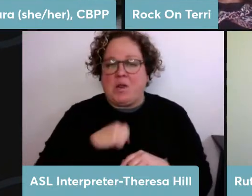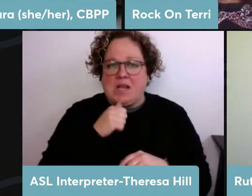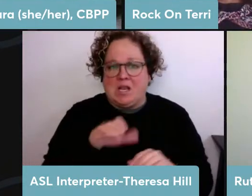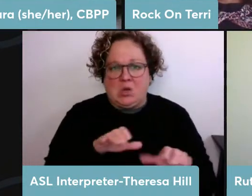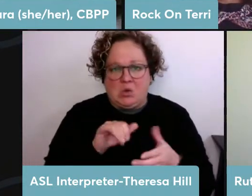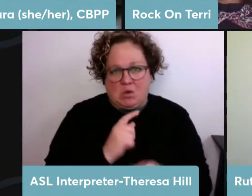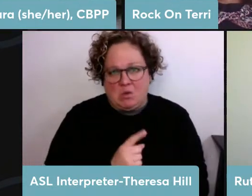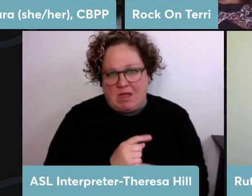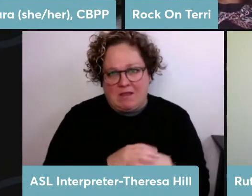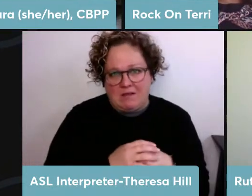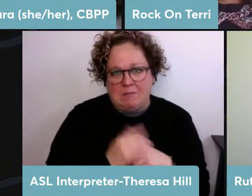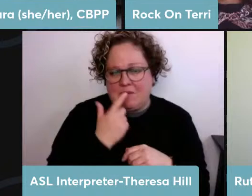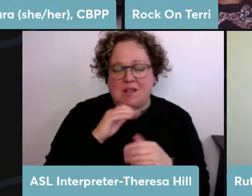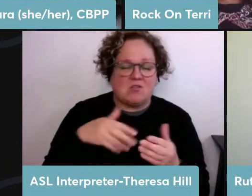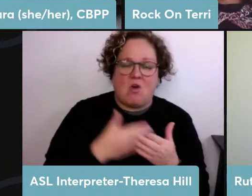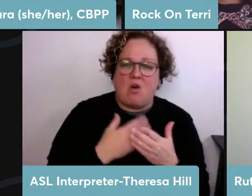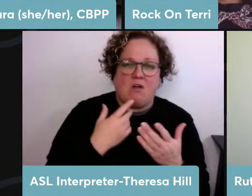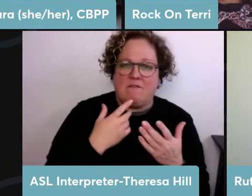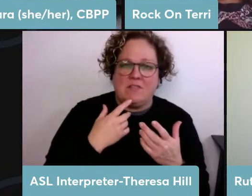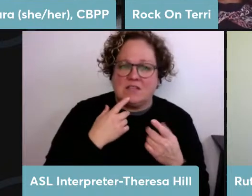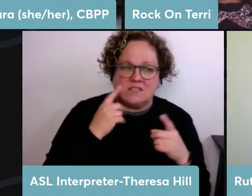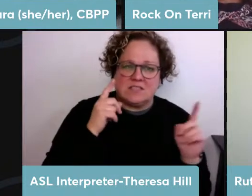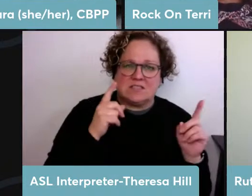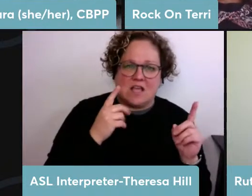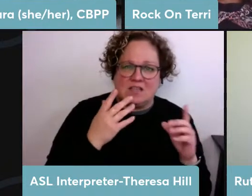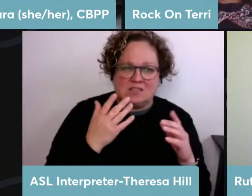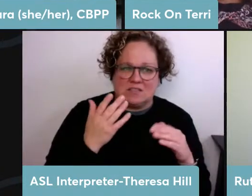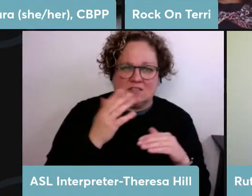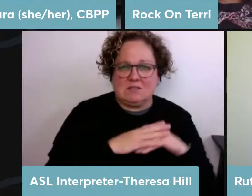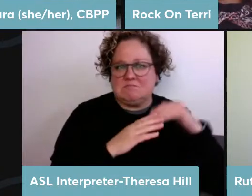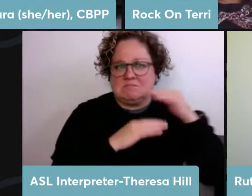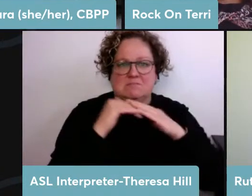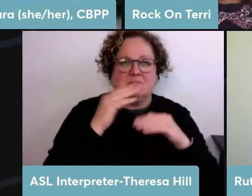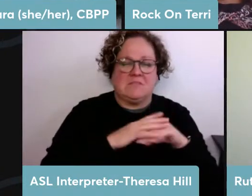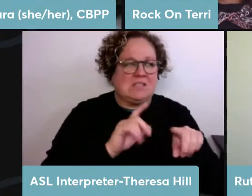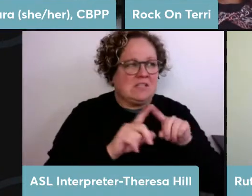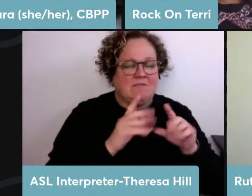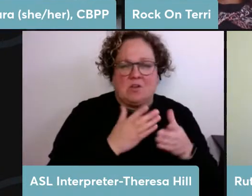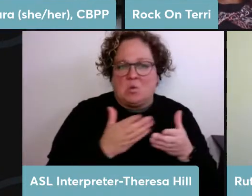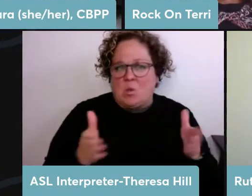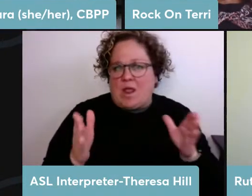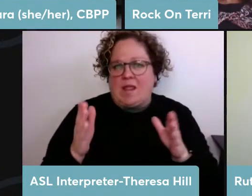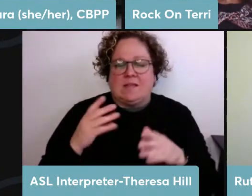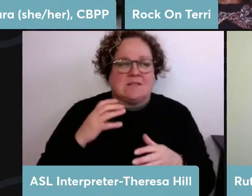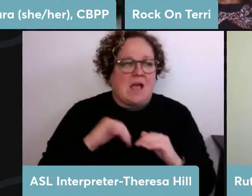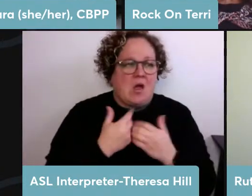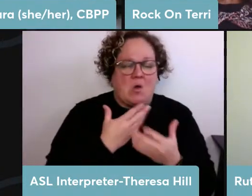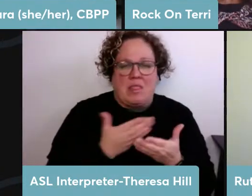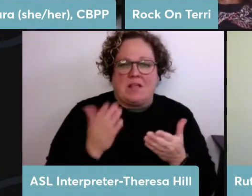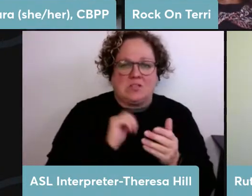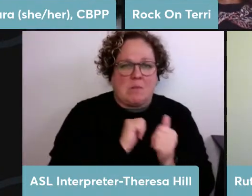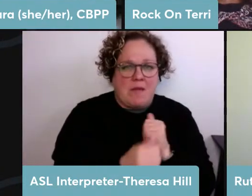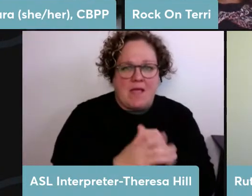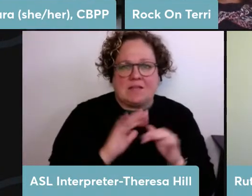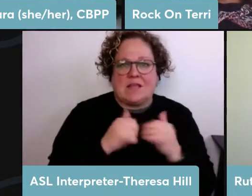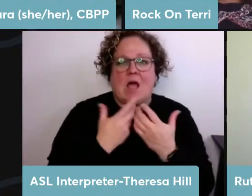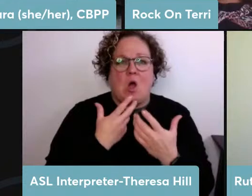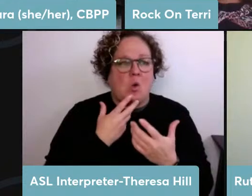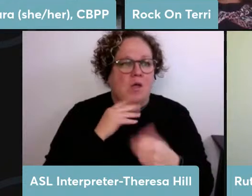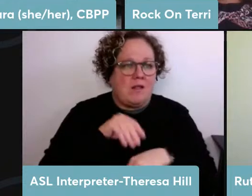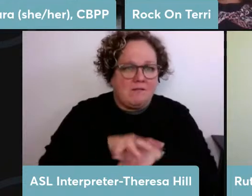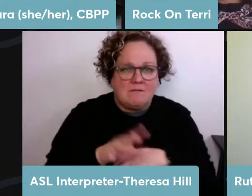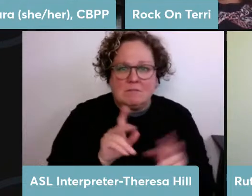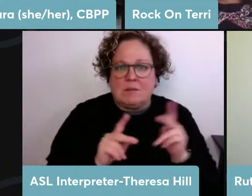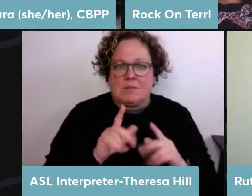success is compounding on itself in all these different ways that things get passed and actually reach people and how people experience the programs on the